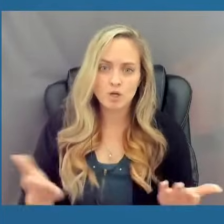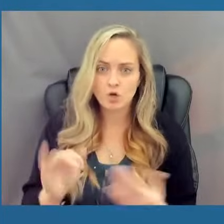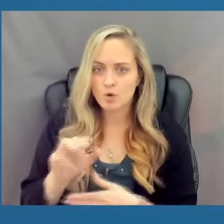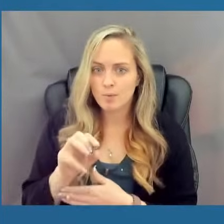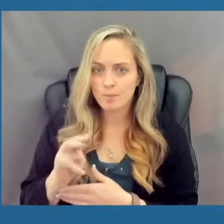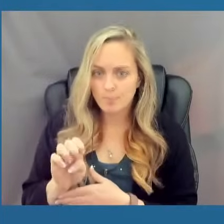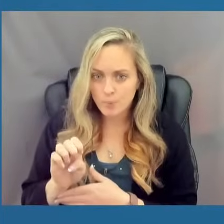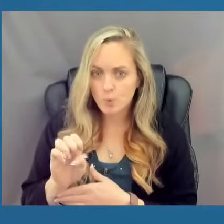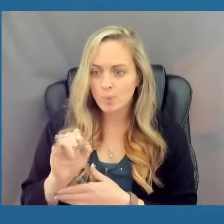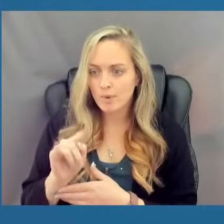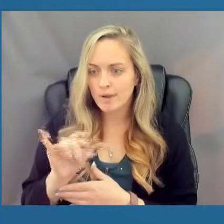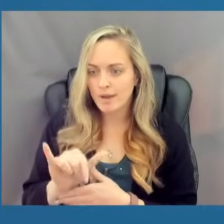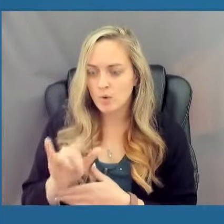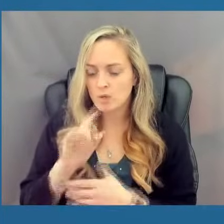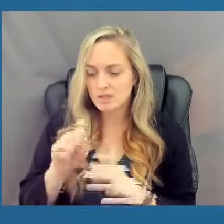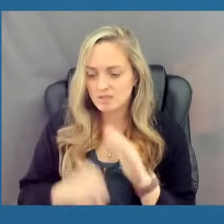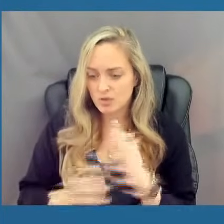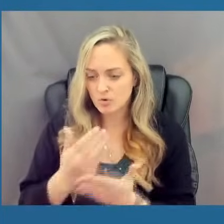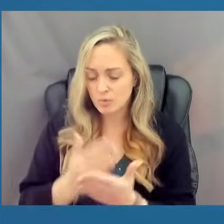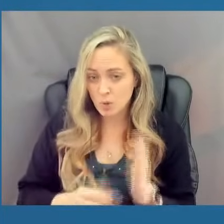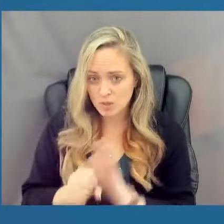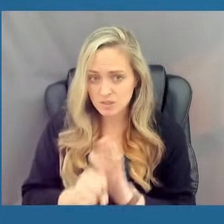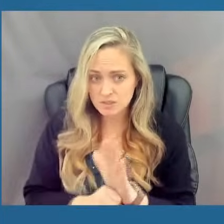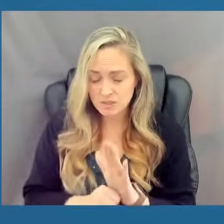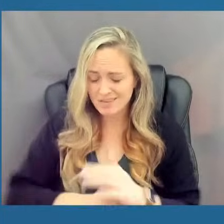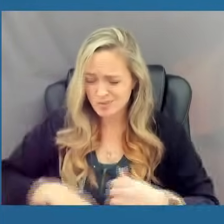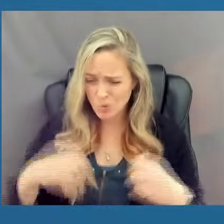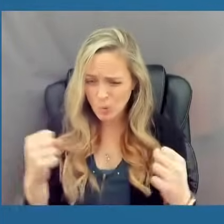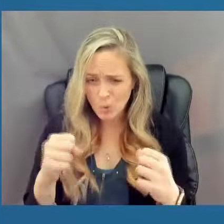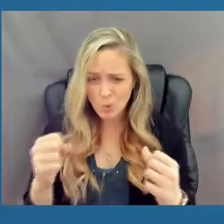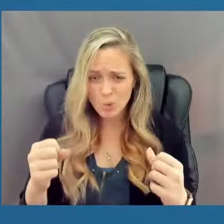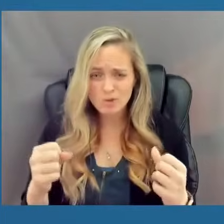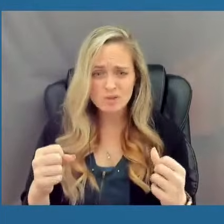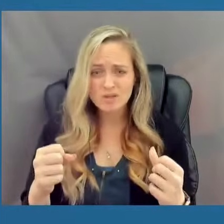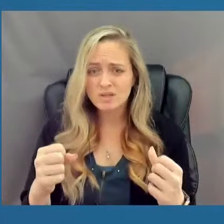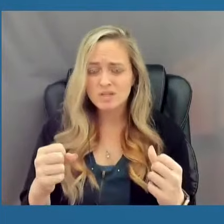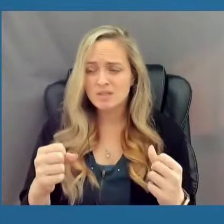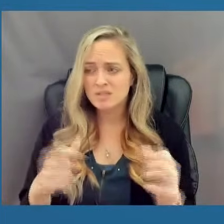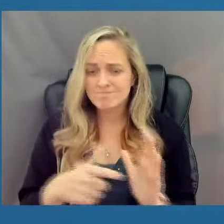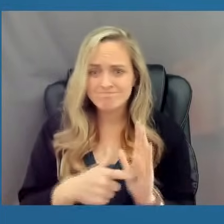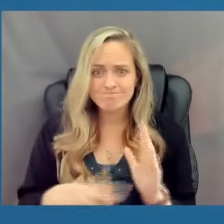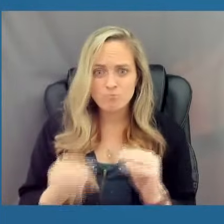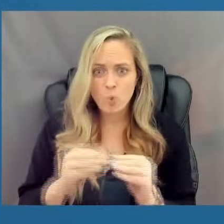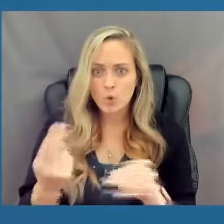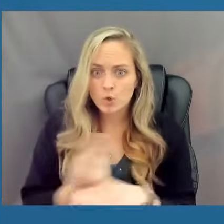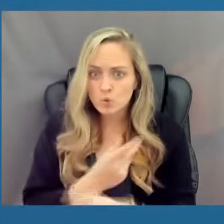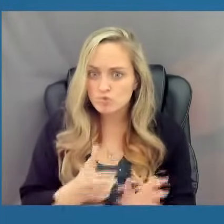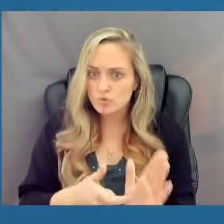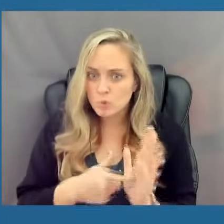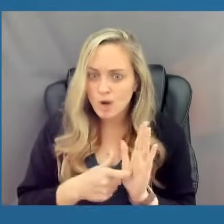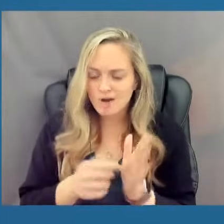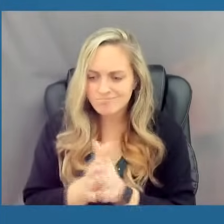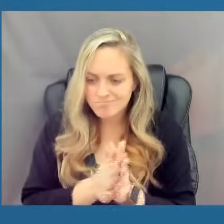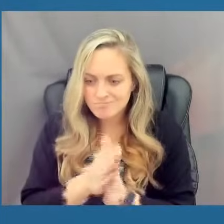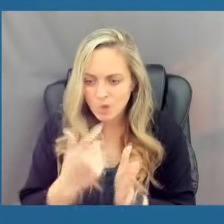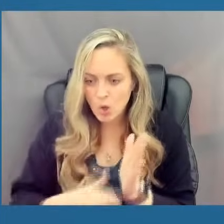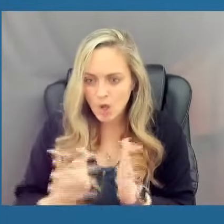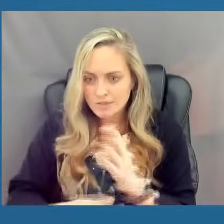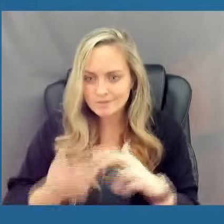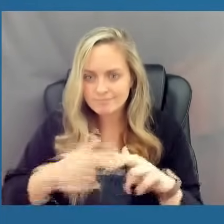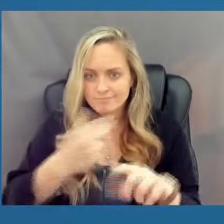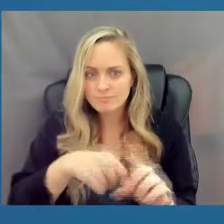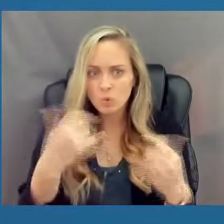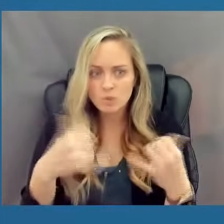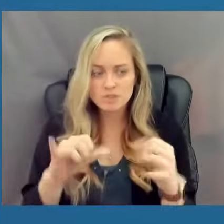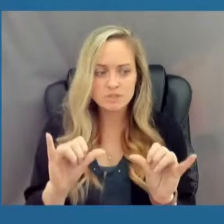southern tier. As this bitter cold winter is commanding more use, which is driving up costs, and we're still in